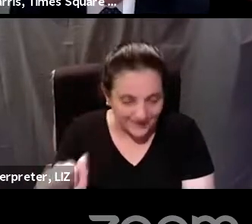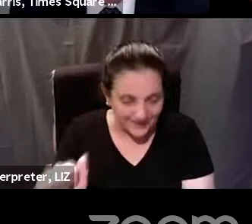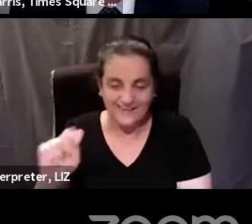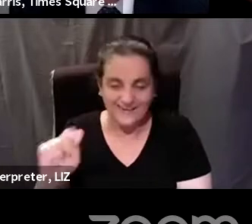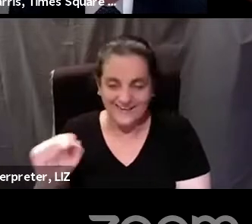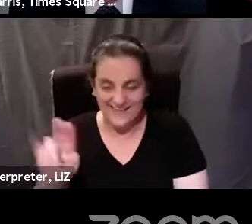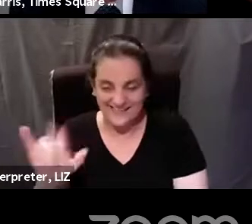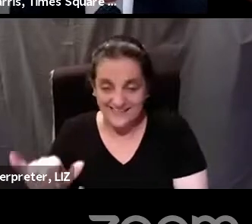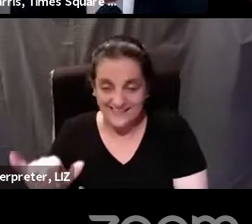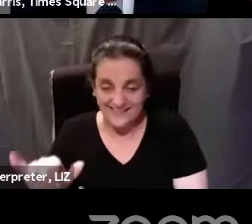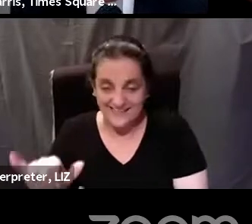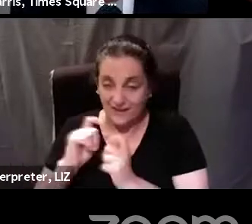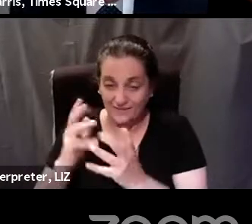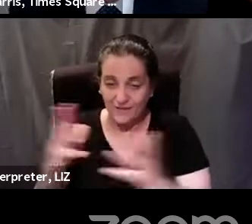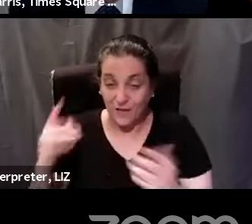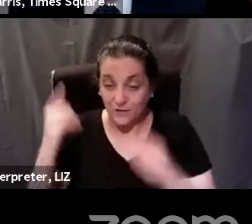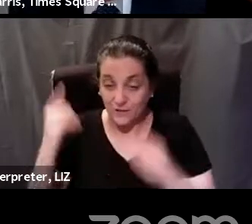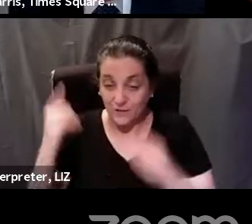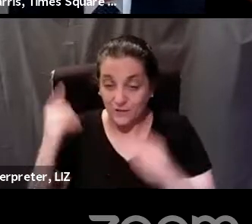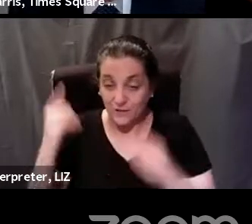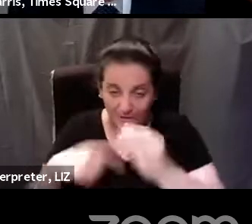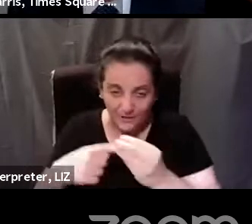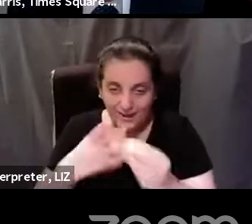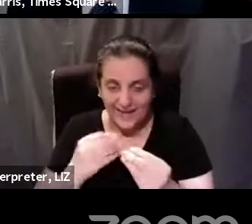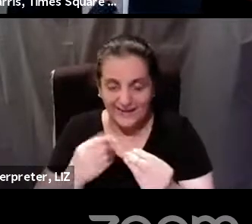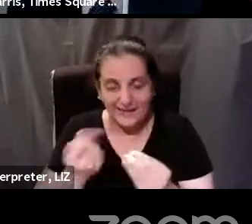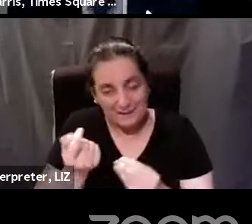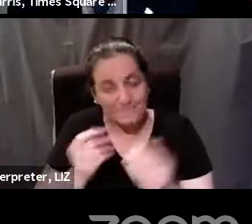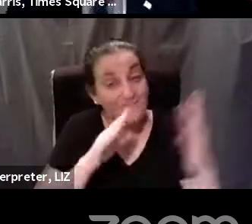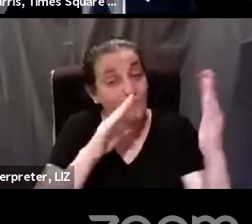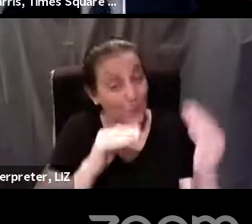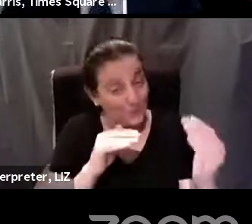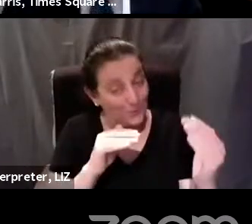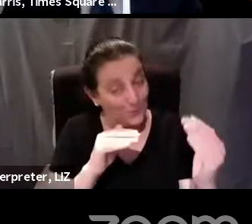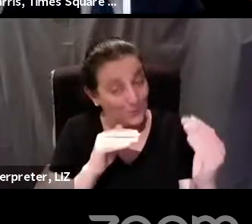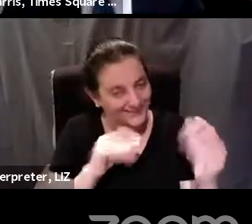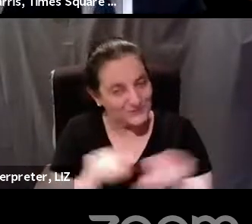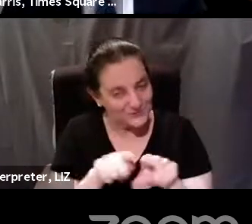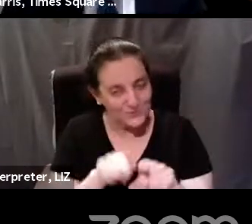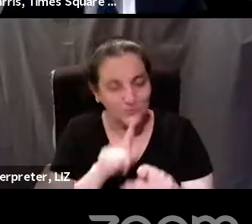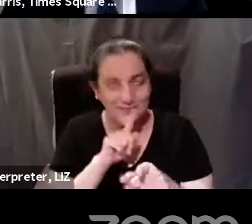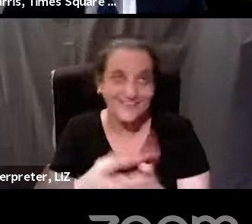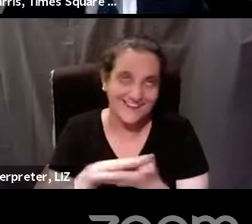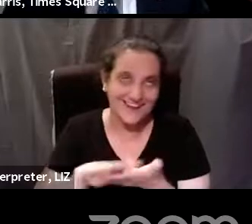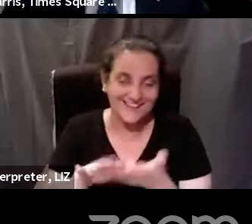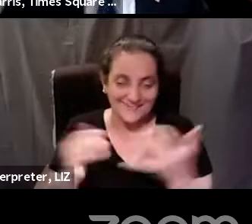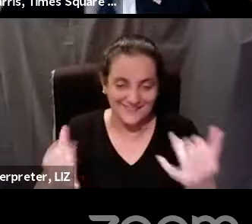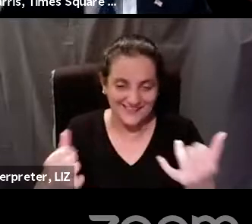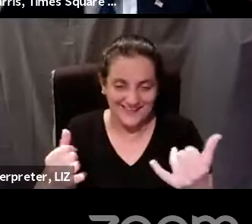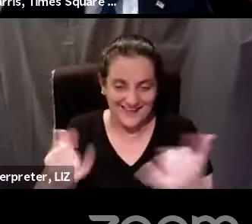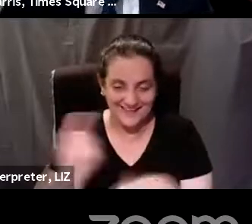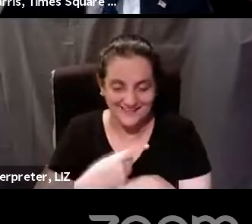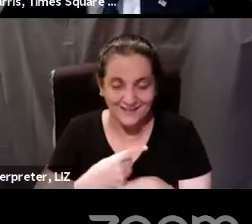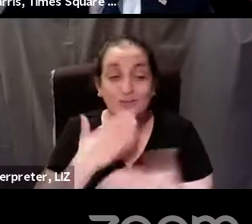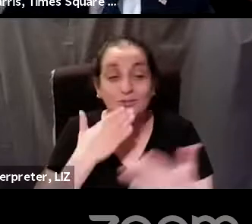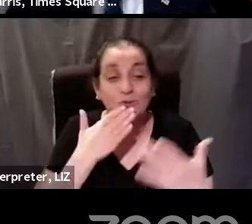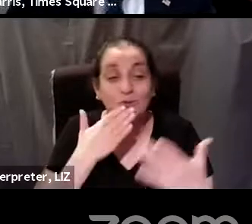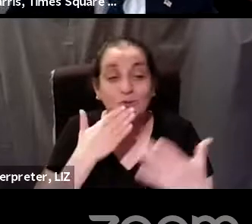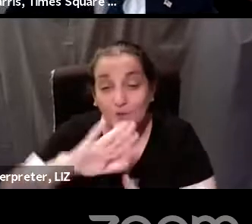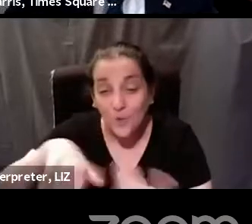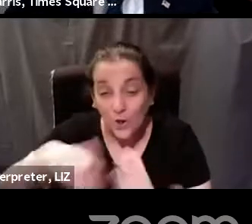think about and even a little bit of hope, which is nice these days. So thank you all,